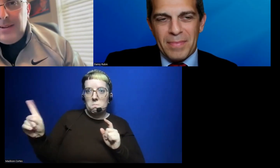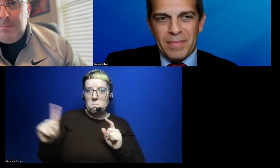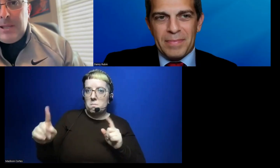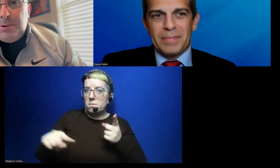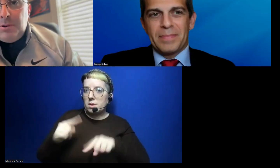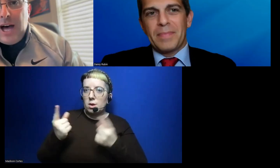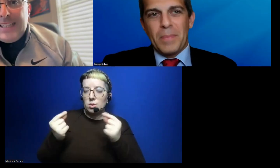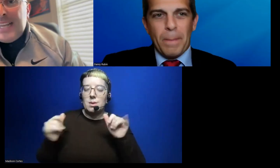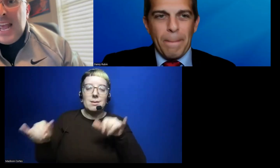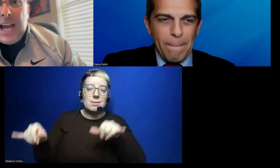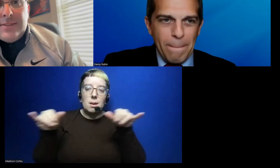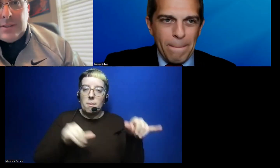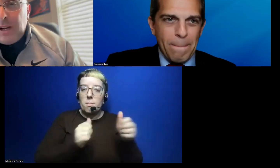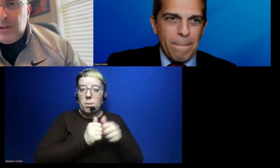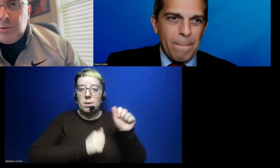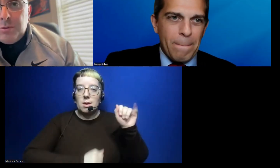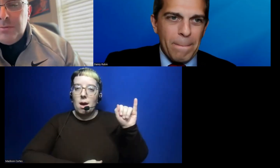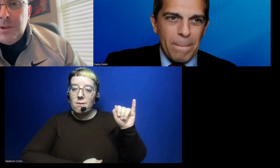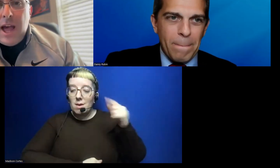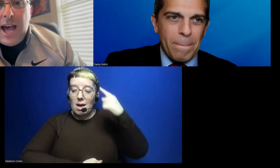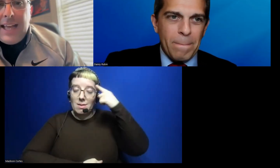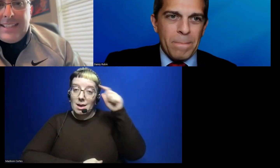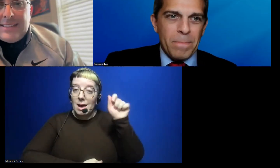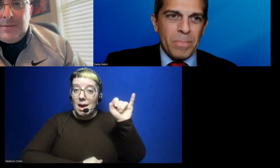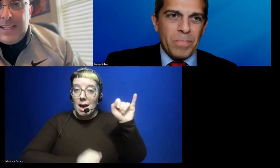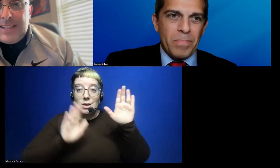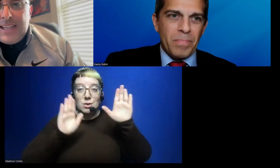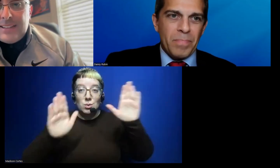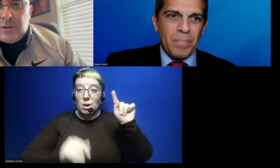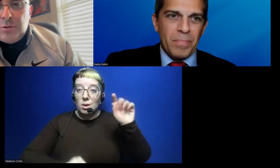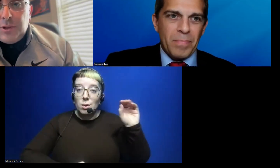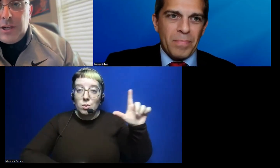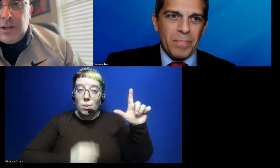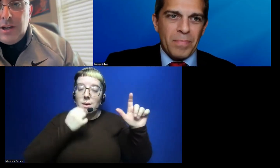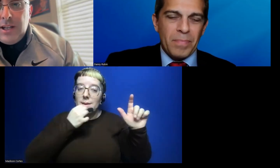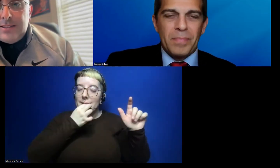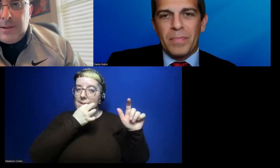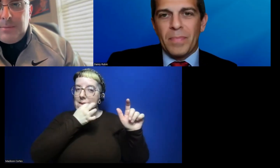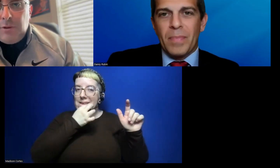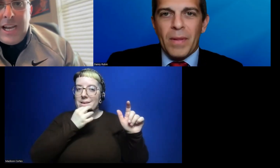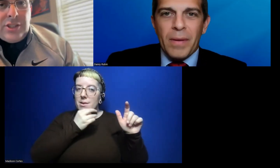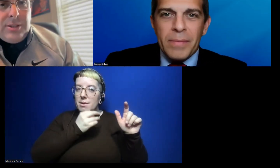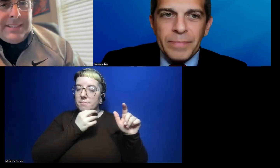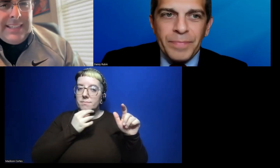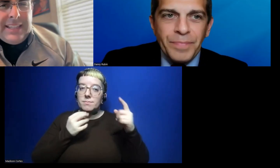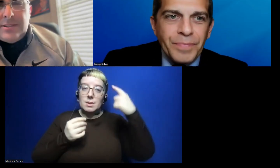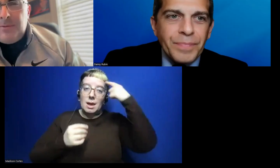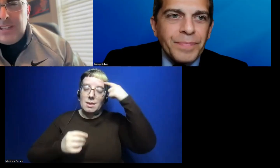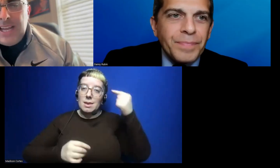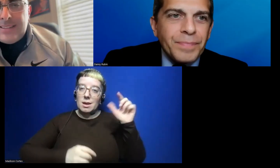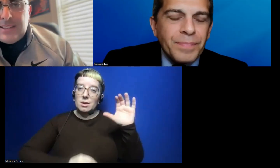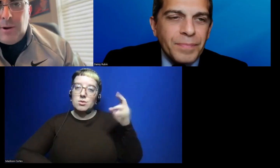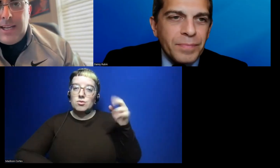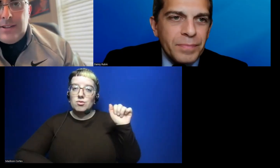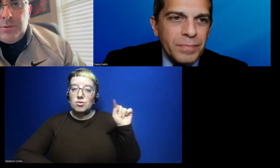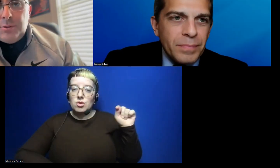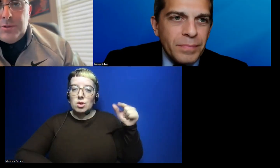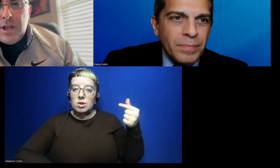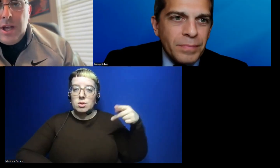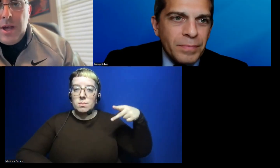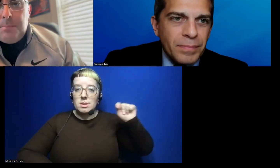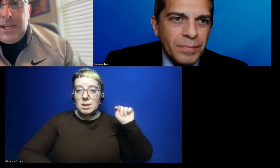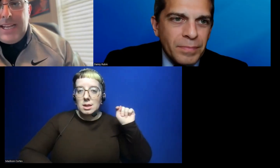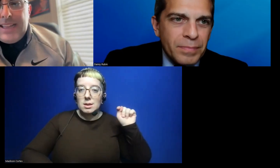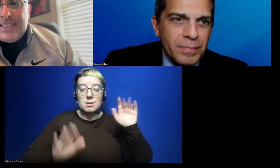with AI. I think AI is a great tool. I think it's a fantastic tool. There are some, Chat GPT, there's some fantastic writing